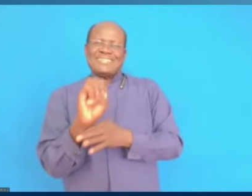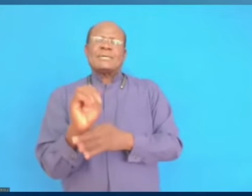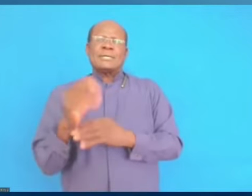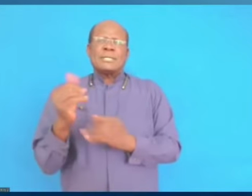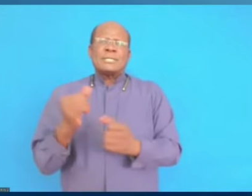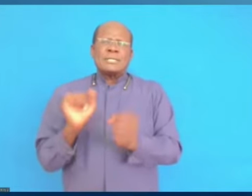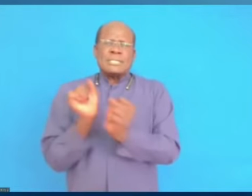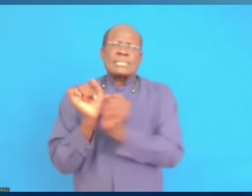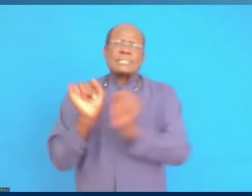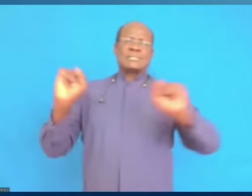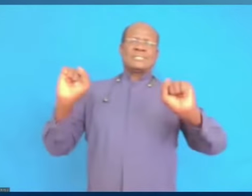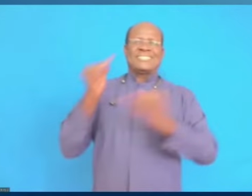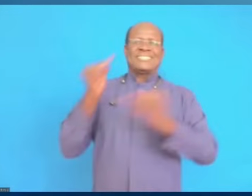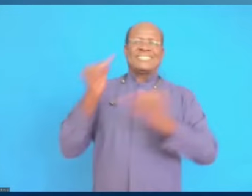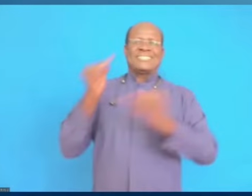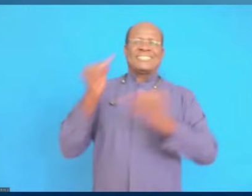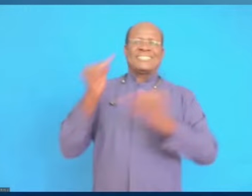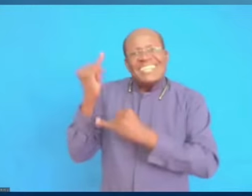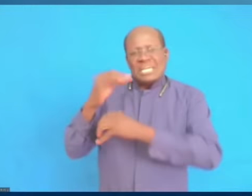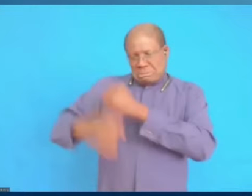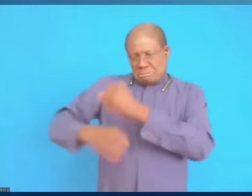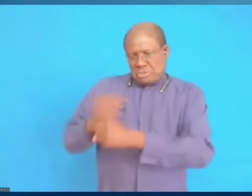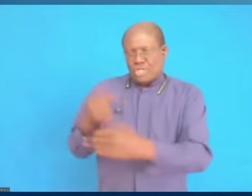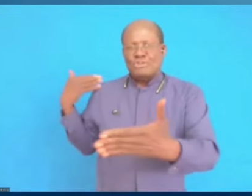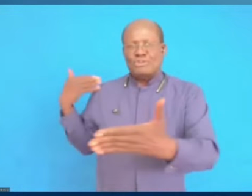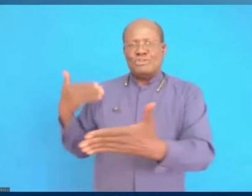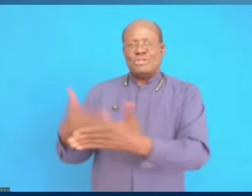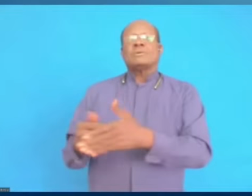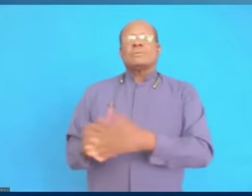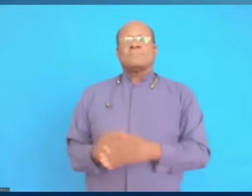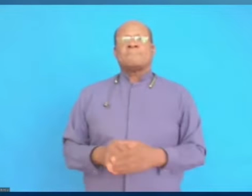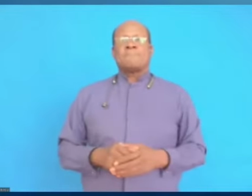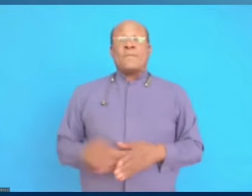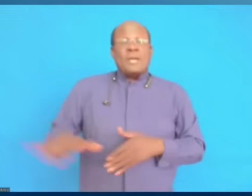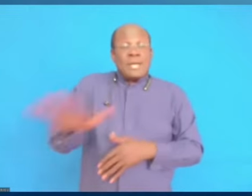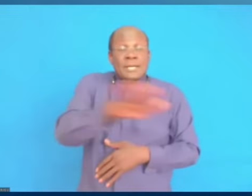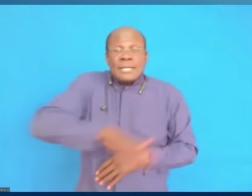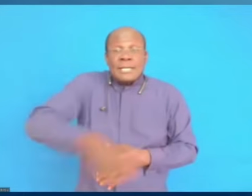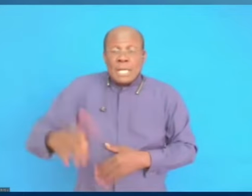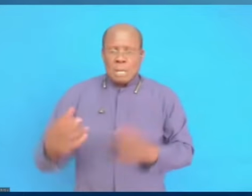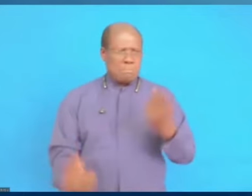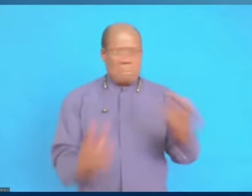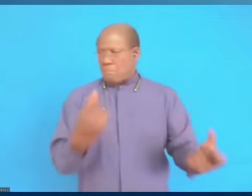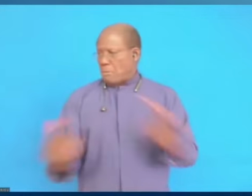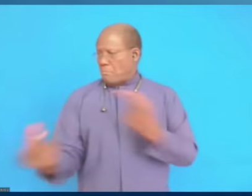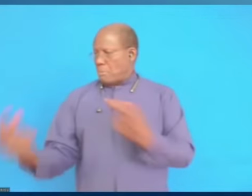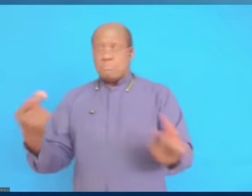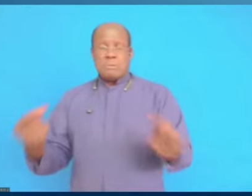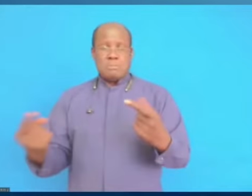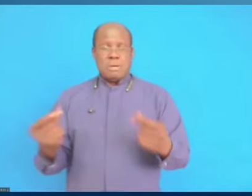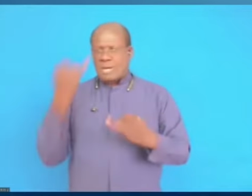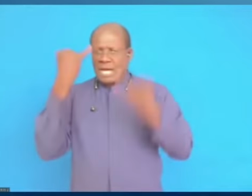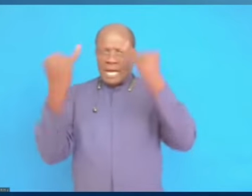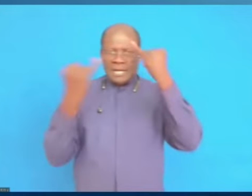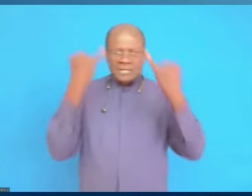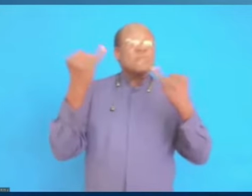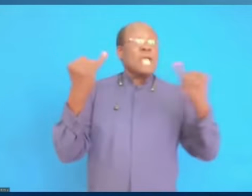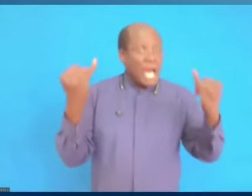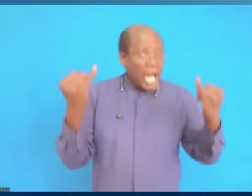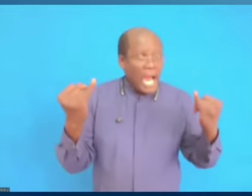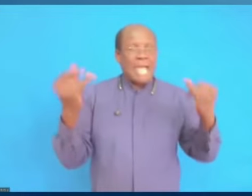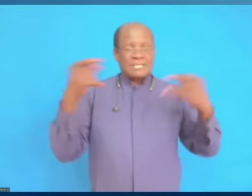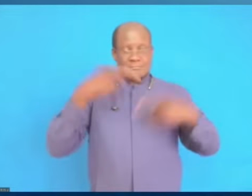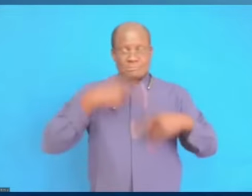this year. And the main consensus areas arising from the SIDS IGF were calls for increased meaningful